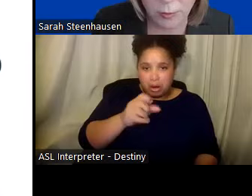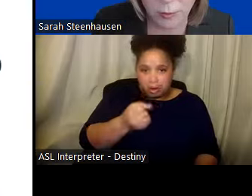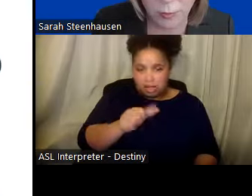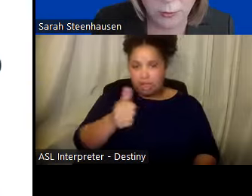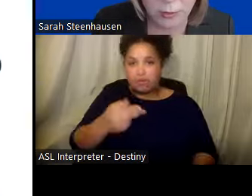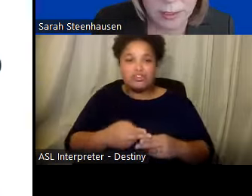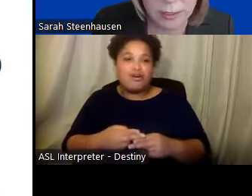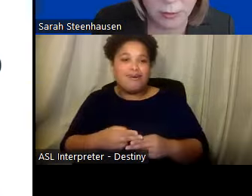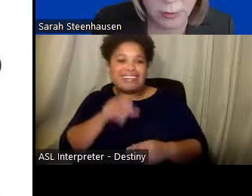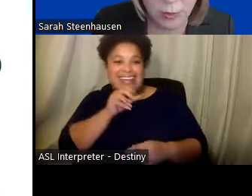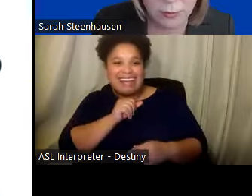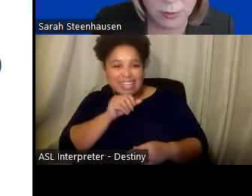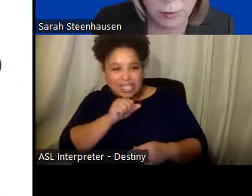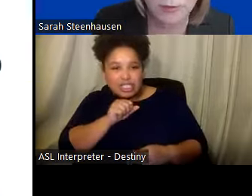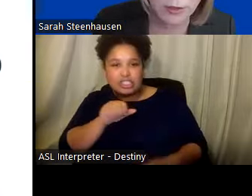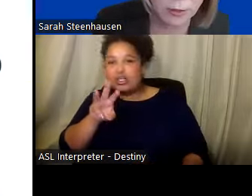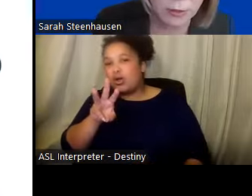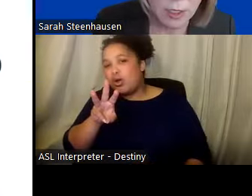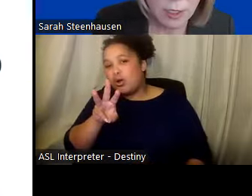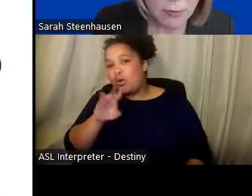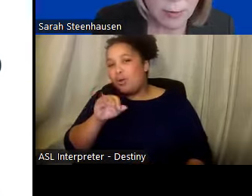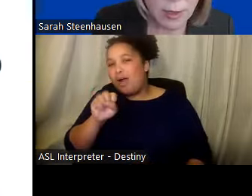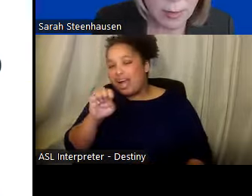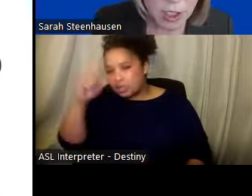AgeWise. And we will be releasing the request, or sorry,